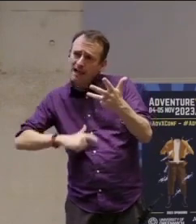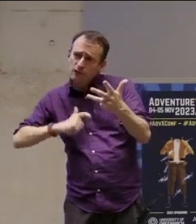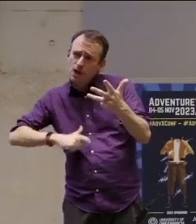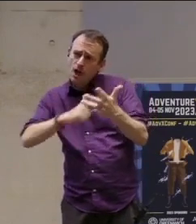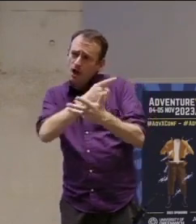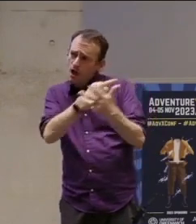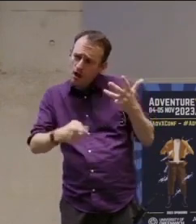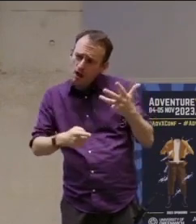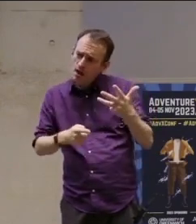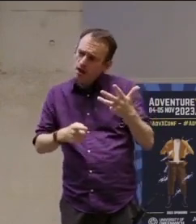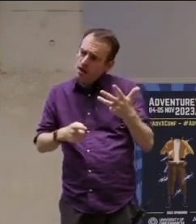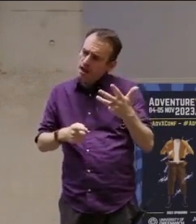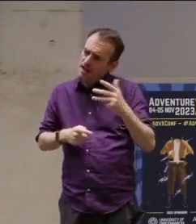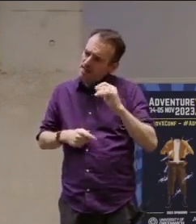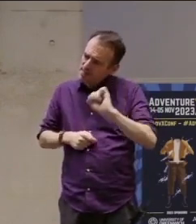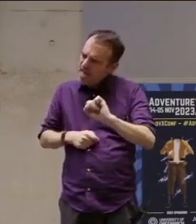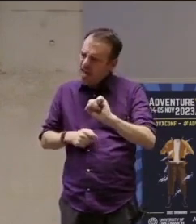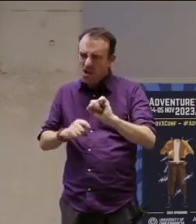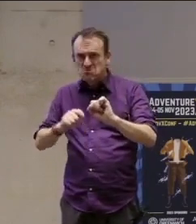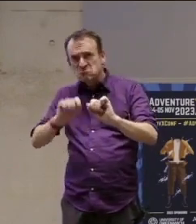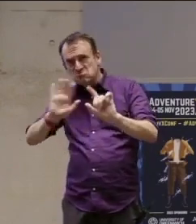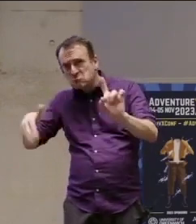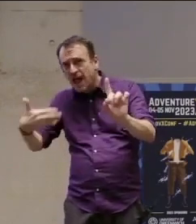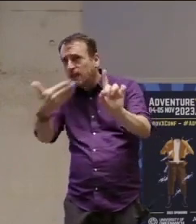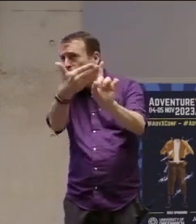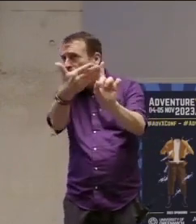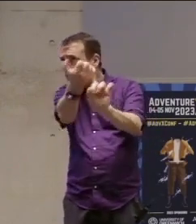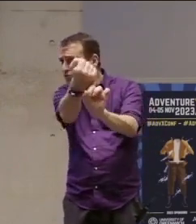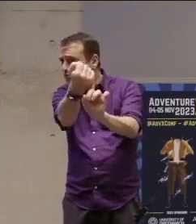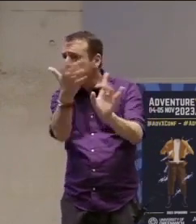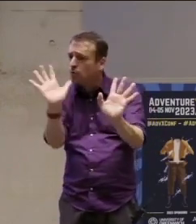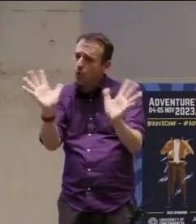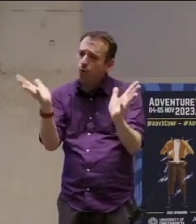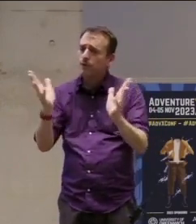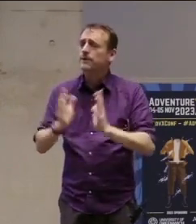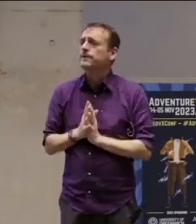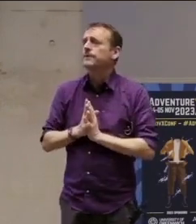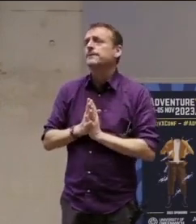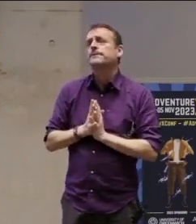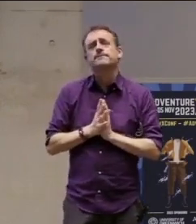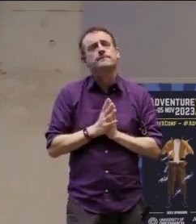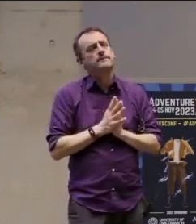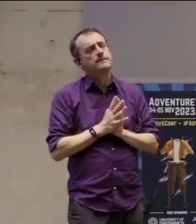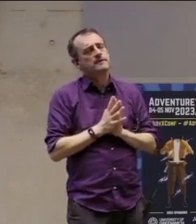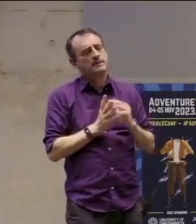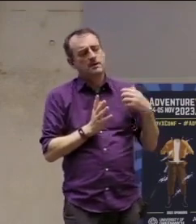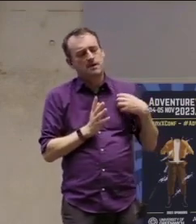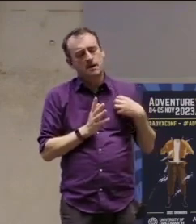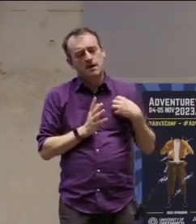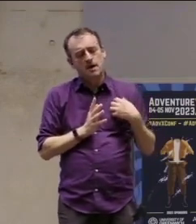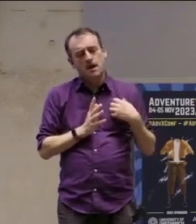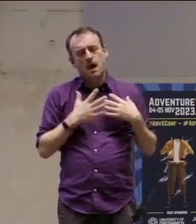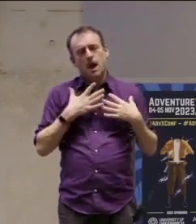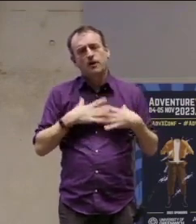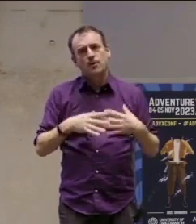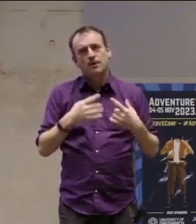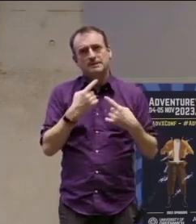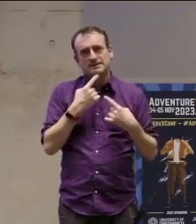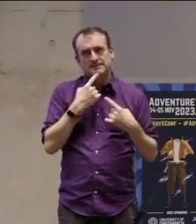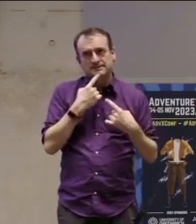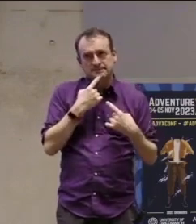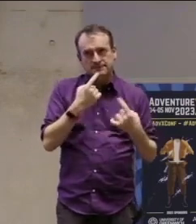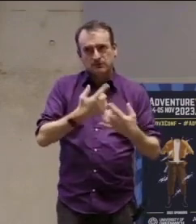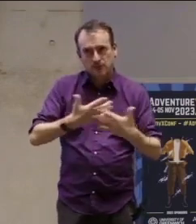know, their aspirations or anyway? Okay. I don't want to say too much because obviously it's like a very story-driven